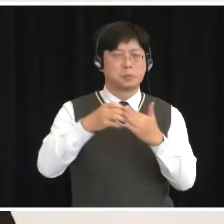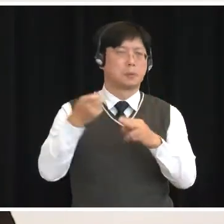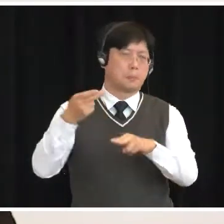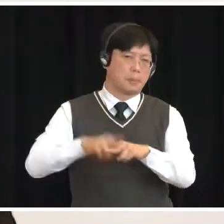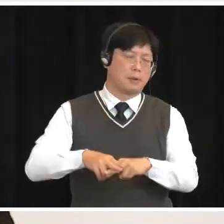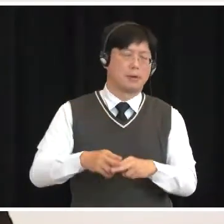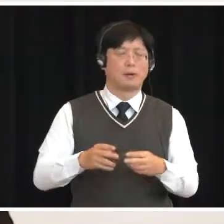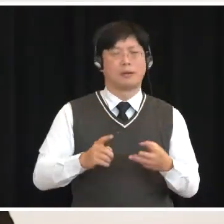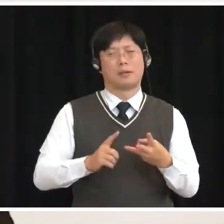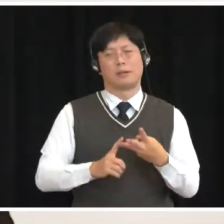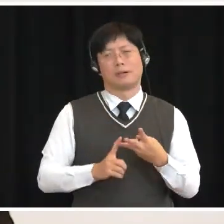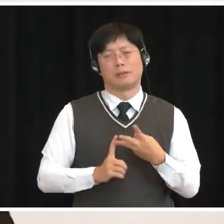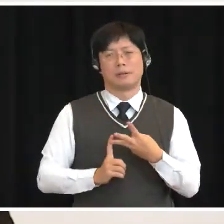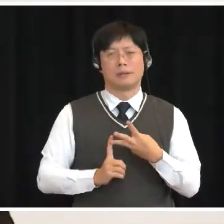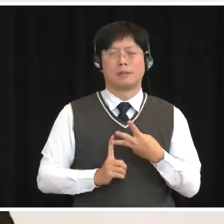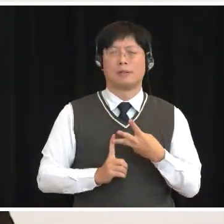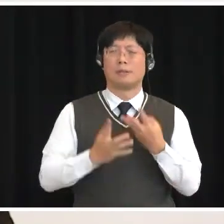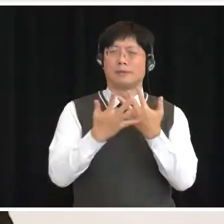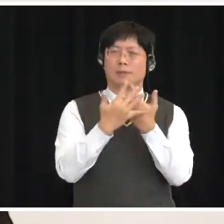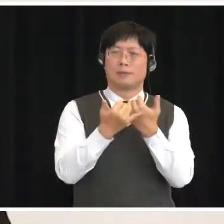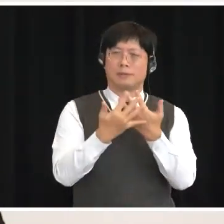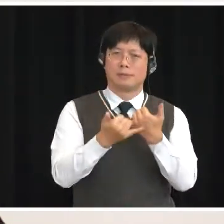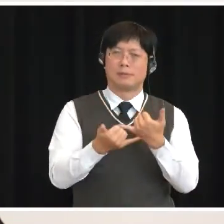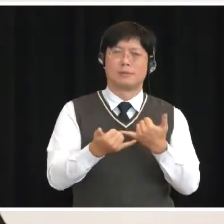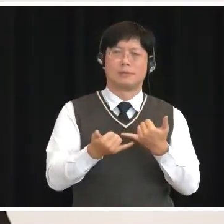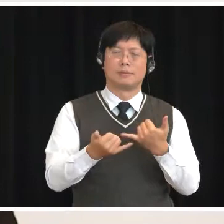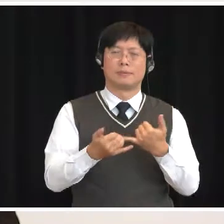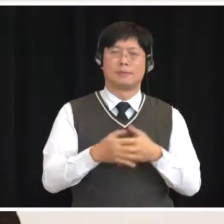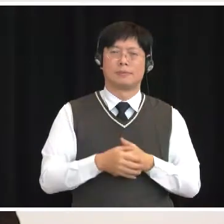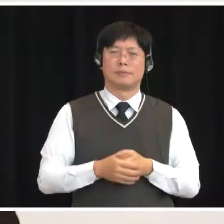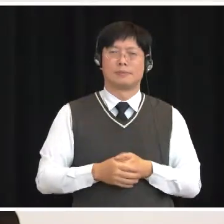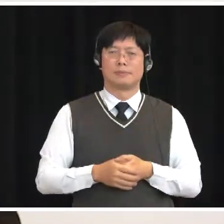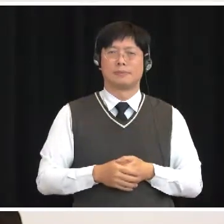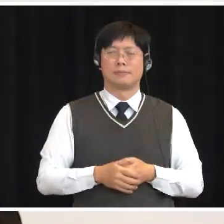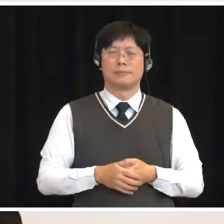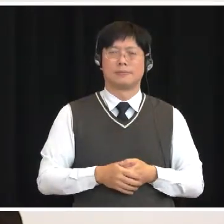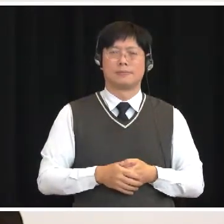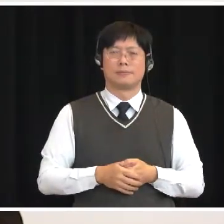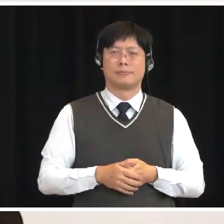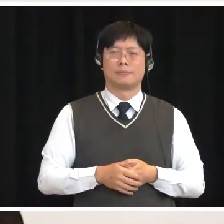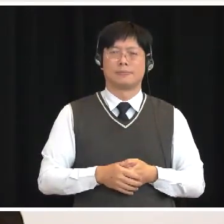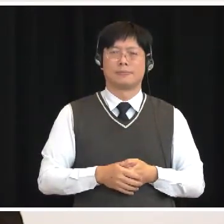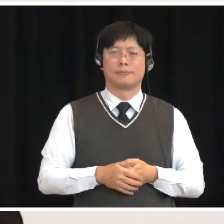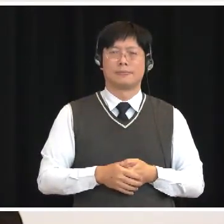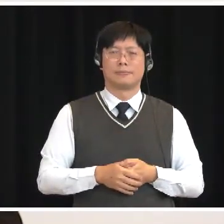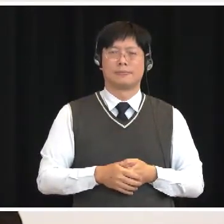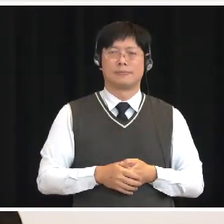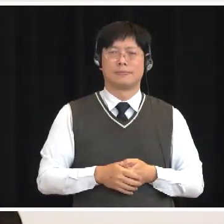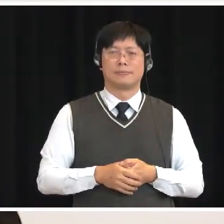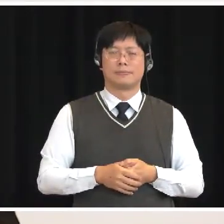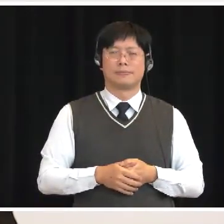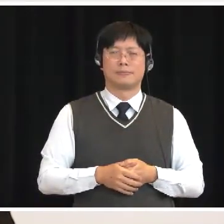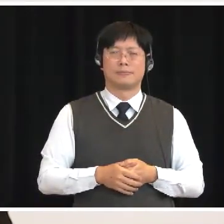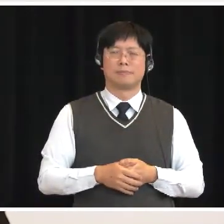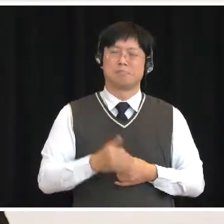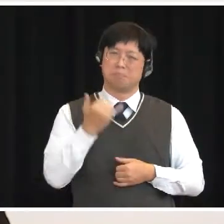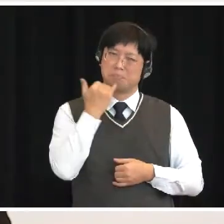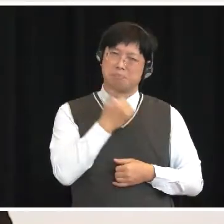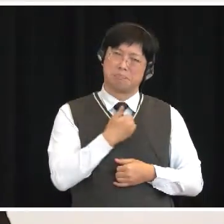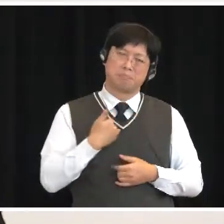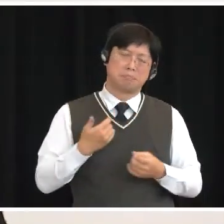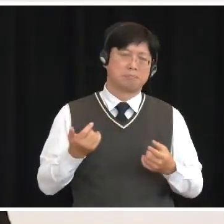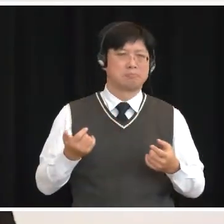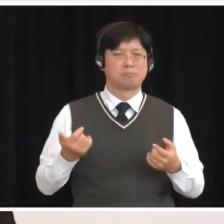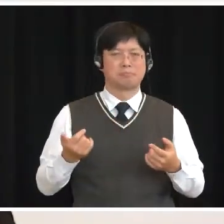in dormitories in order to be able to participate in the